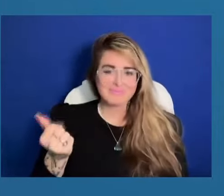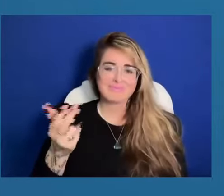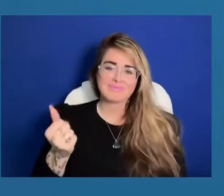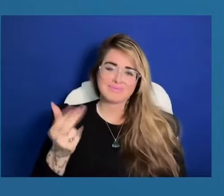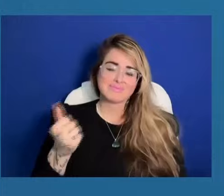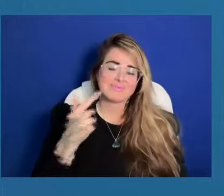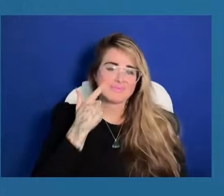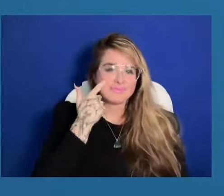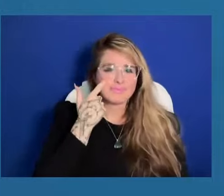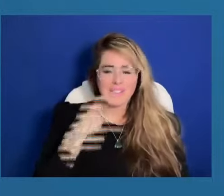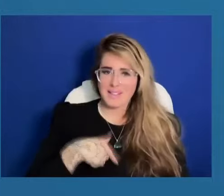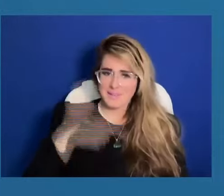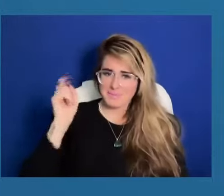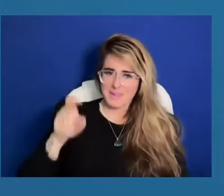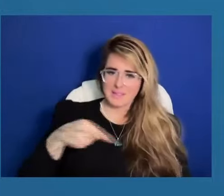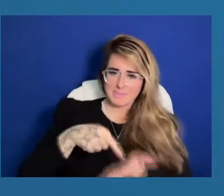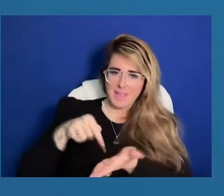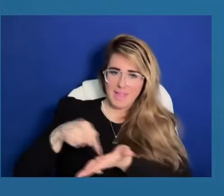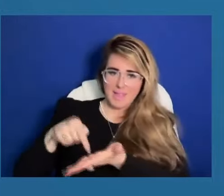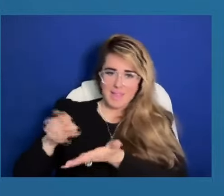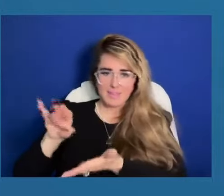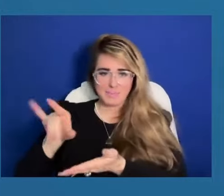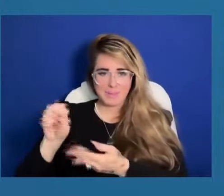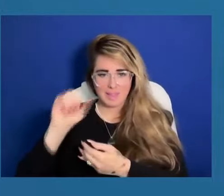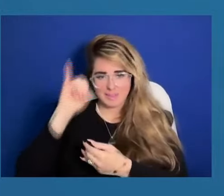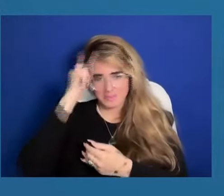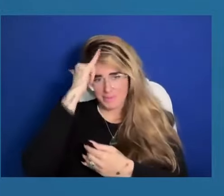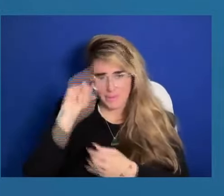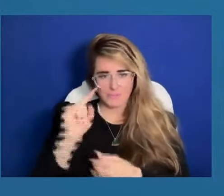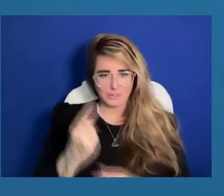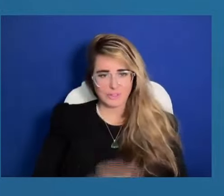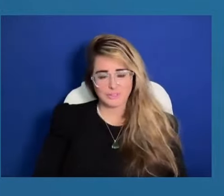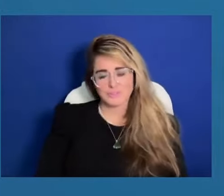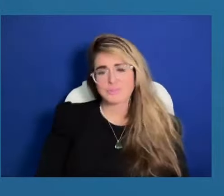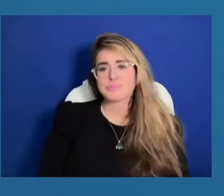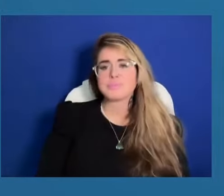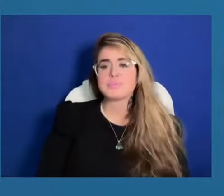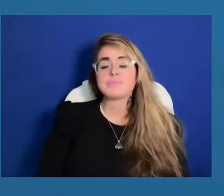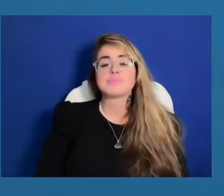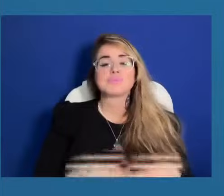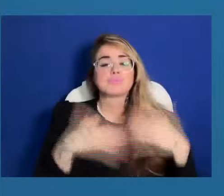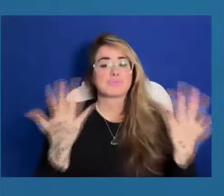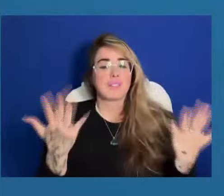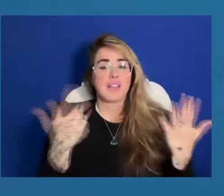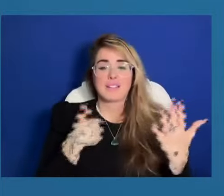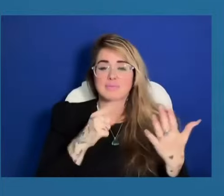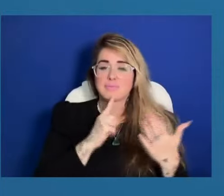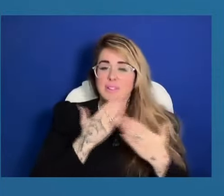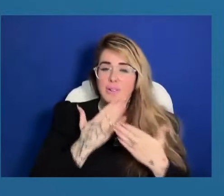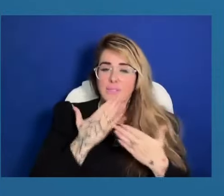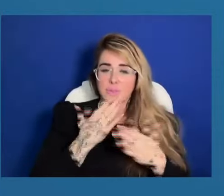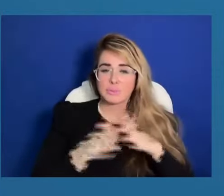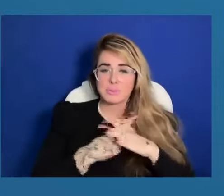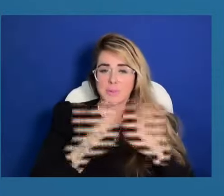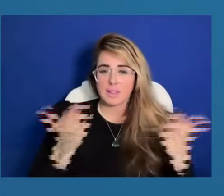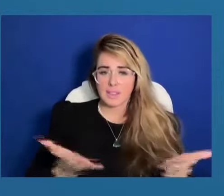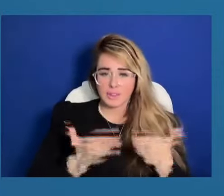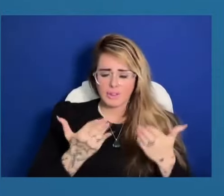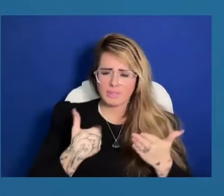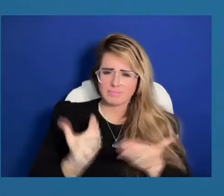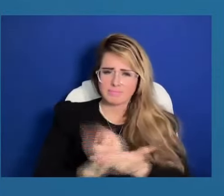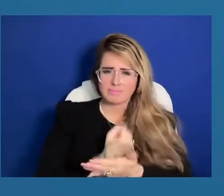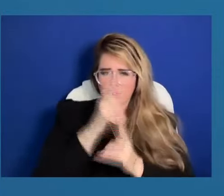without being able to pay some bills here in Buffalo. So I am super grateful to be here. I certainly want to honor